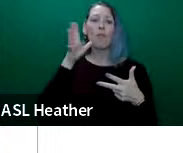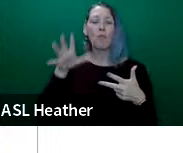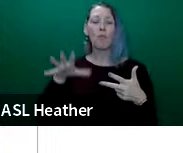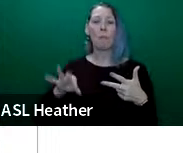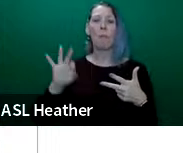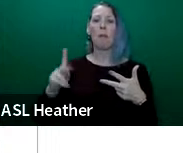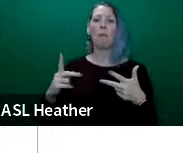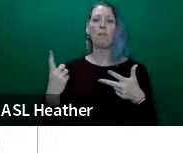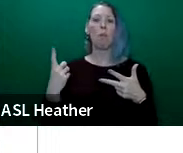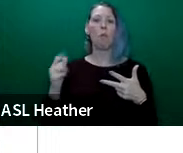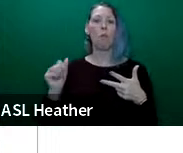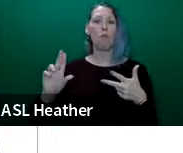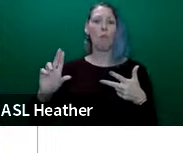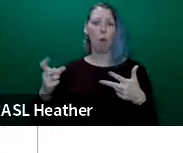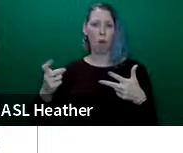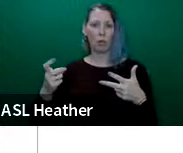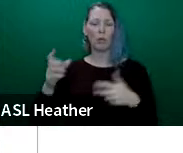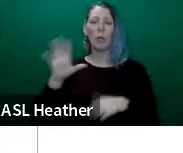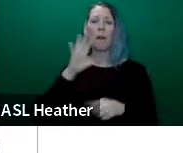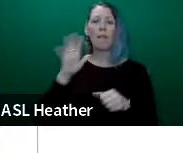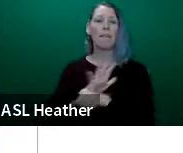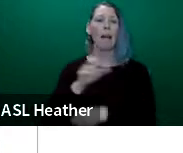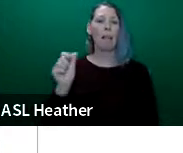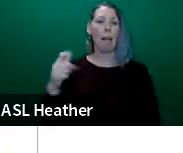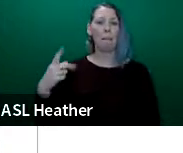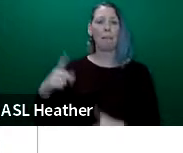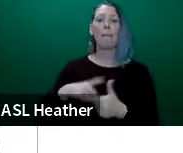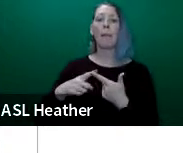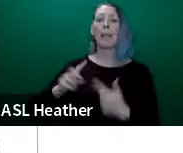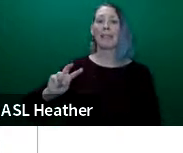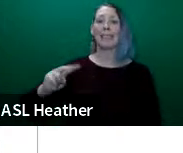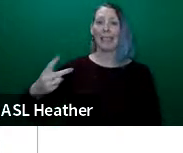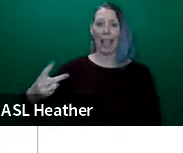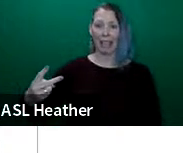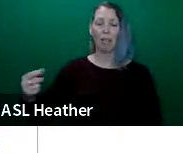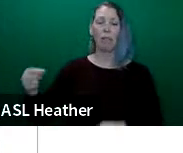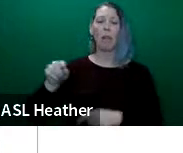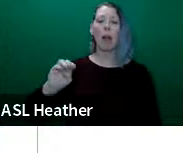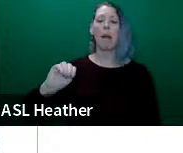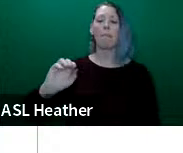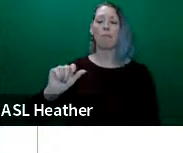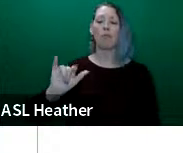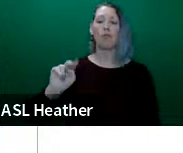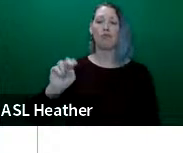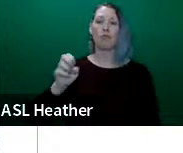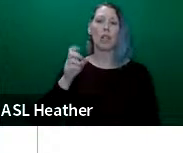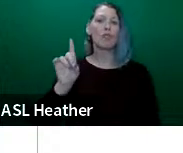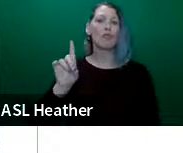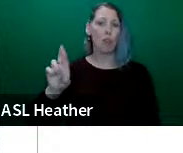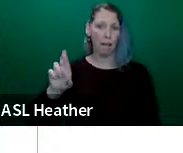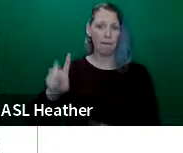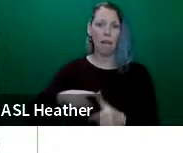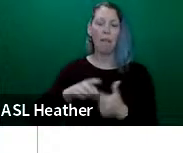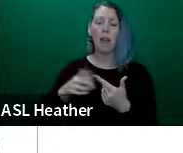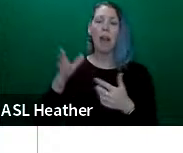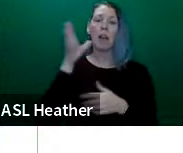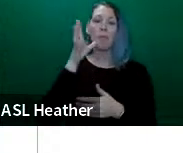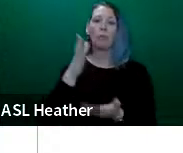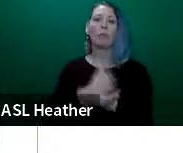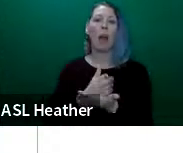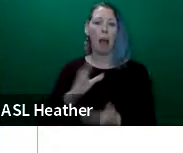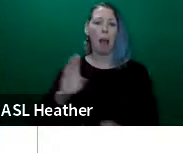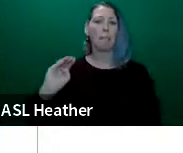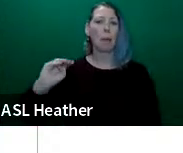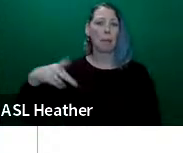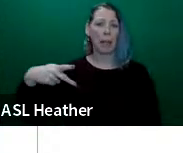aux lane, kind of fills in the gaps, and then the second aux lane comes on at Marine Drive and drops at Mill Plain, and